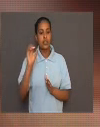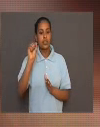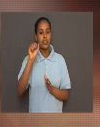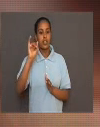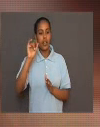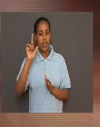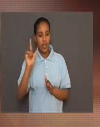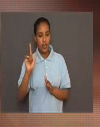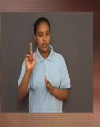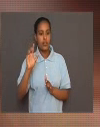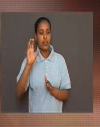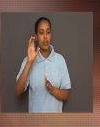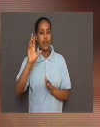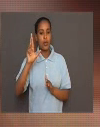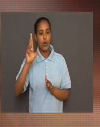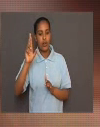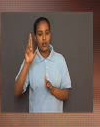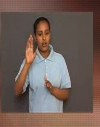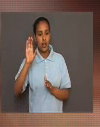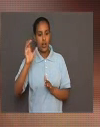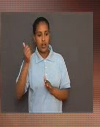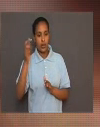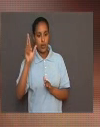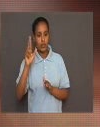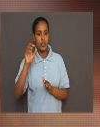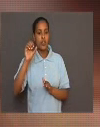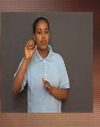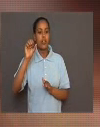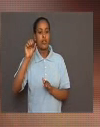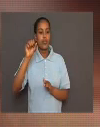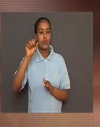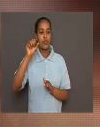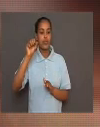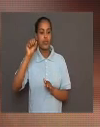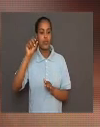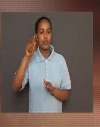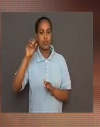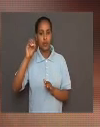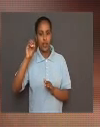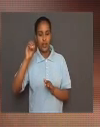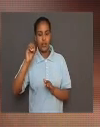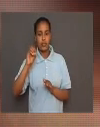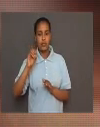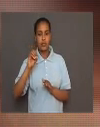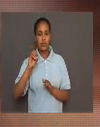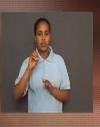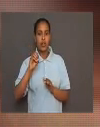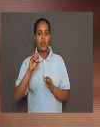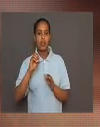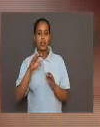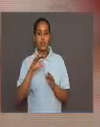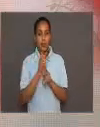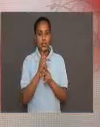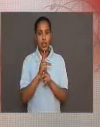silicates, carbonates, and phosphates. It also keeps us alive.